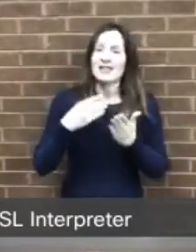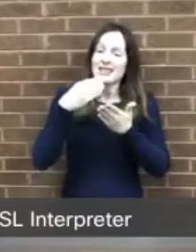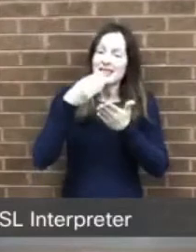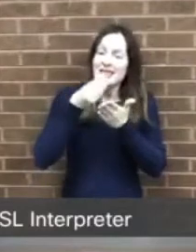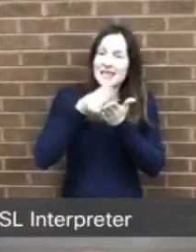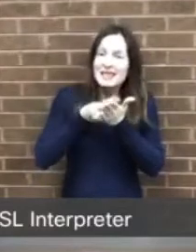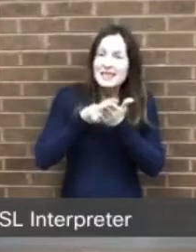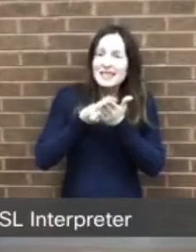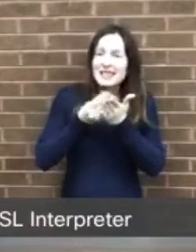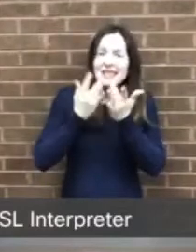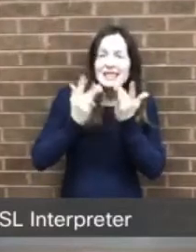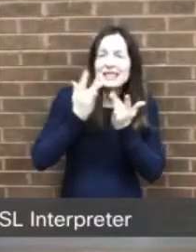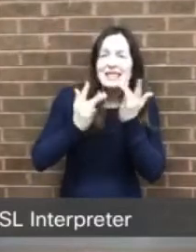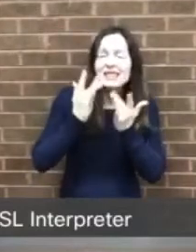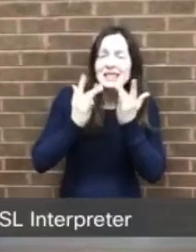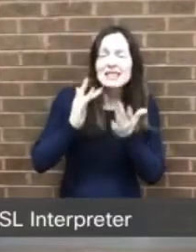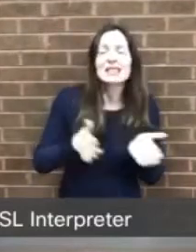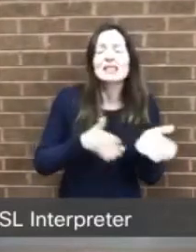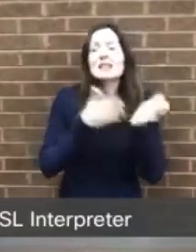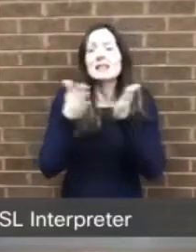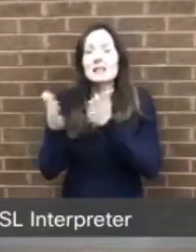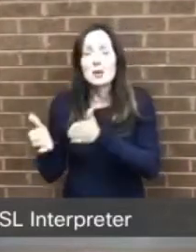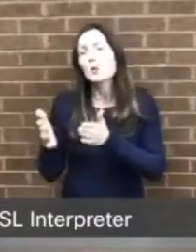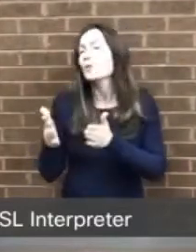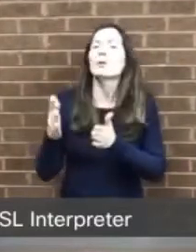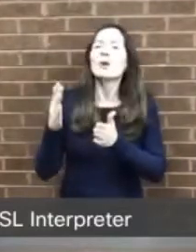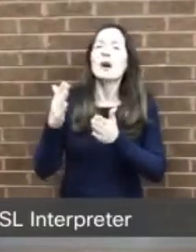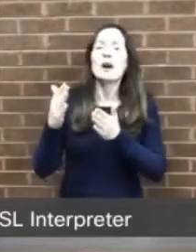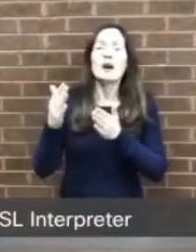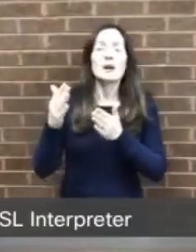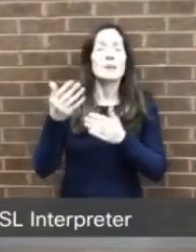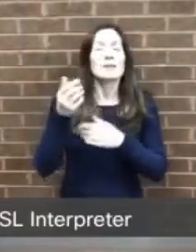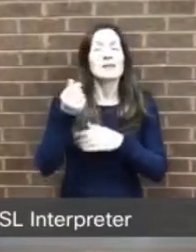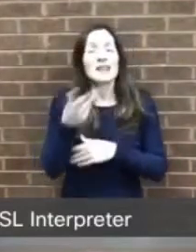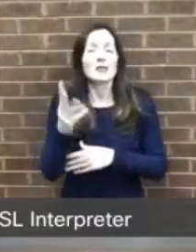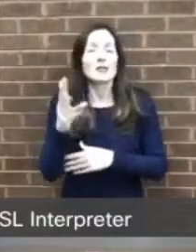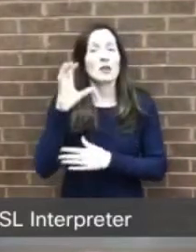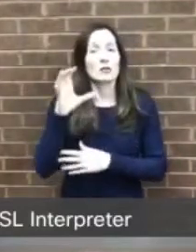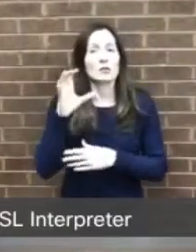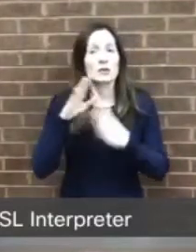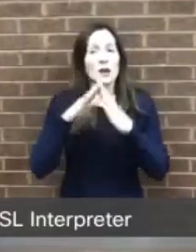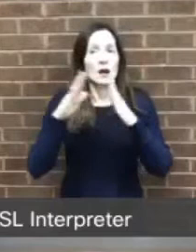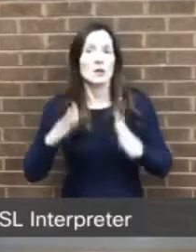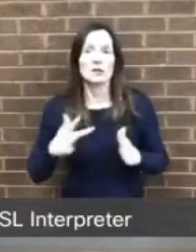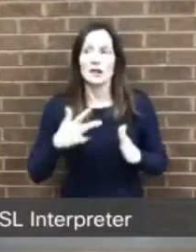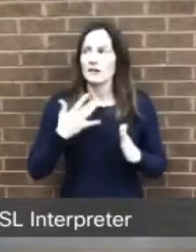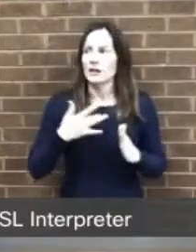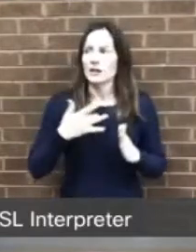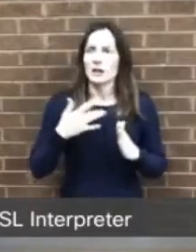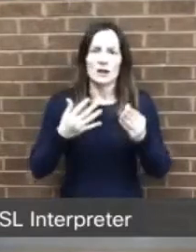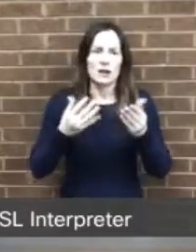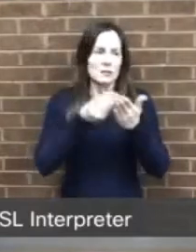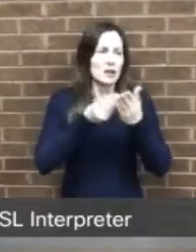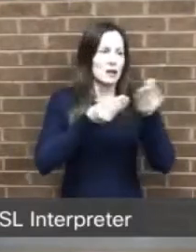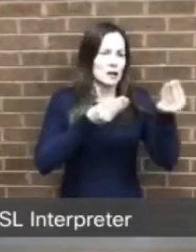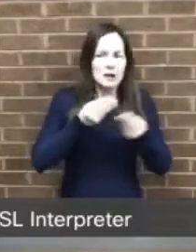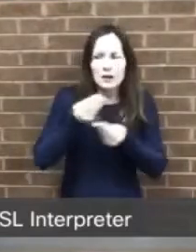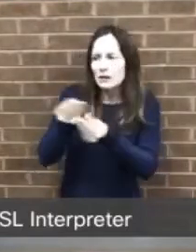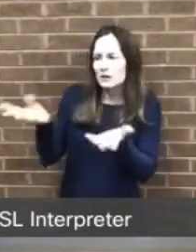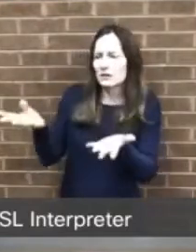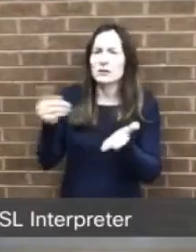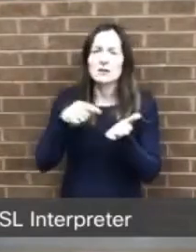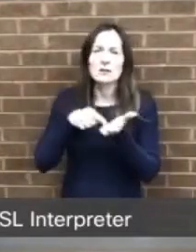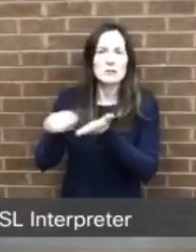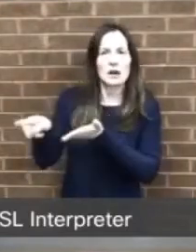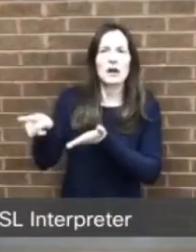cover $400 monthly expenses, and close to 100 households say they are nearly poor. We also learned that we have so many more Jews